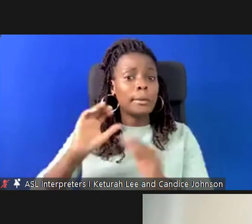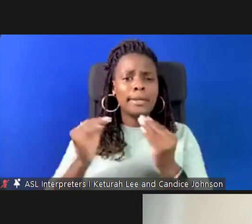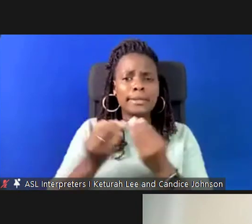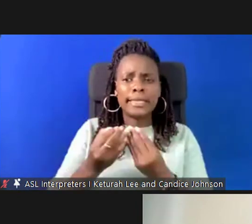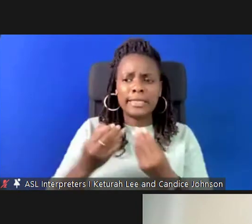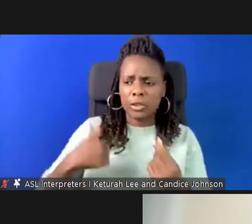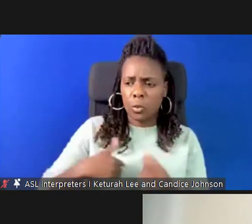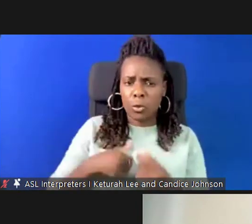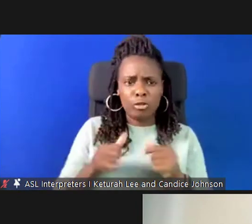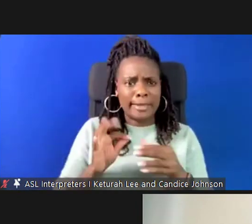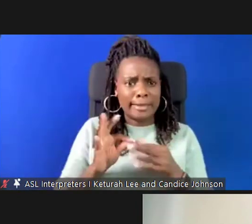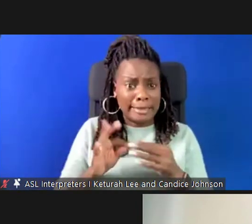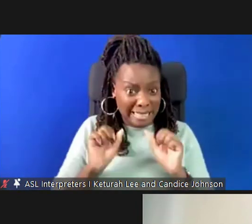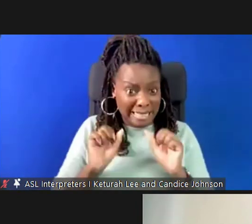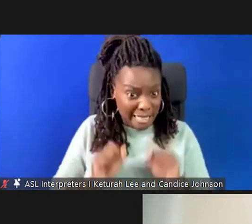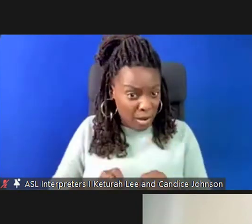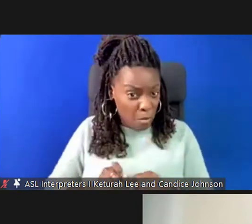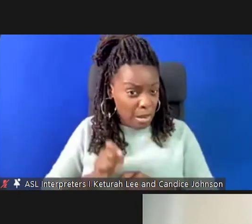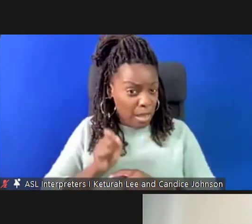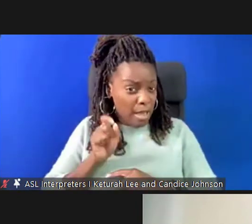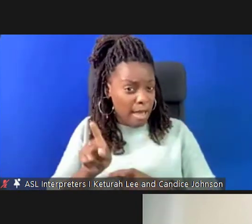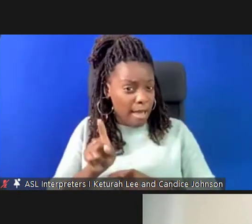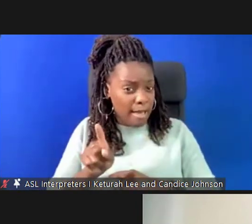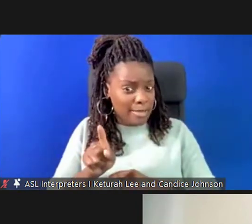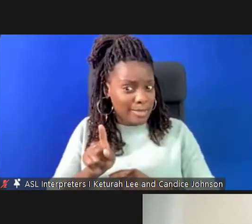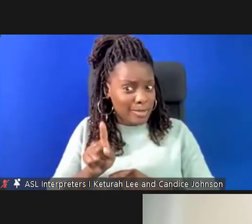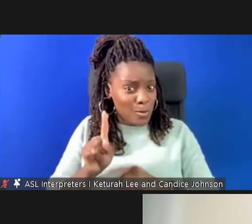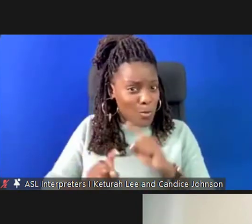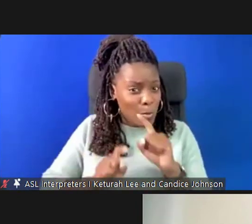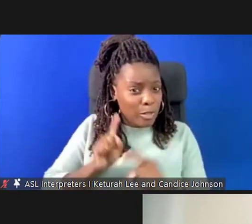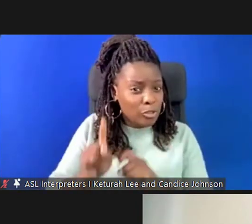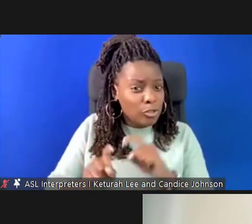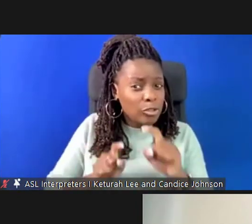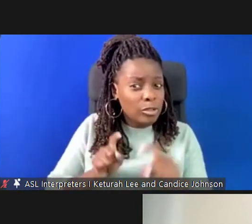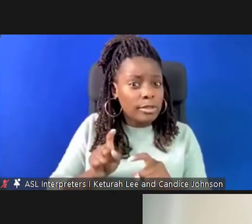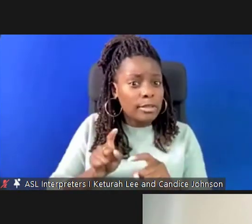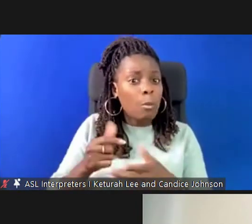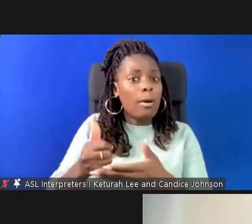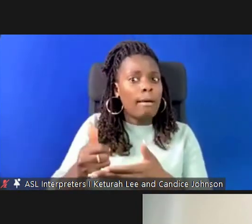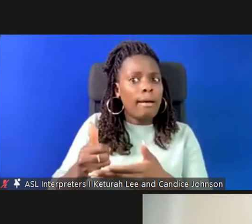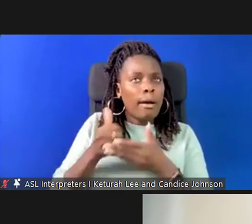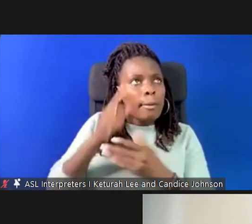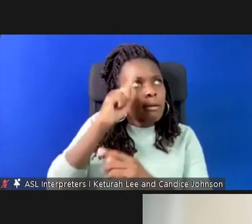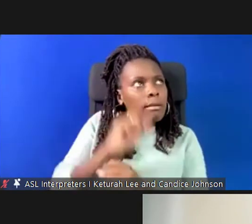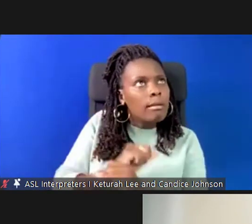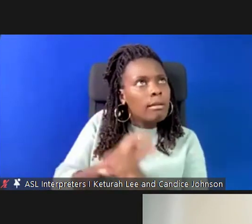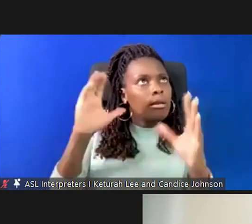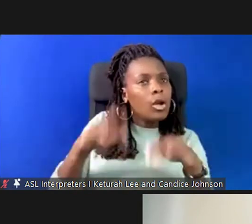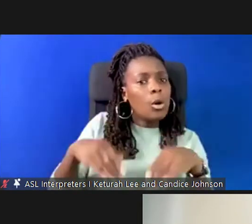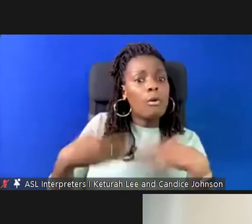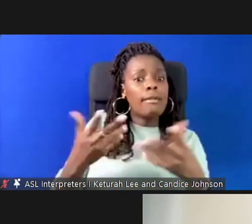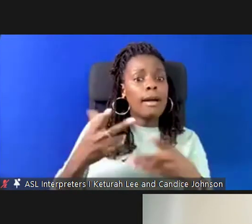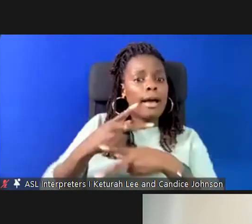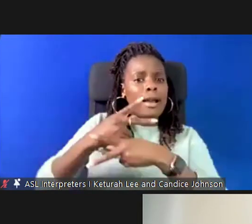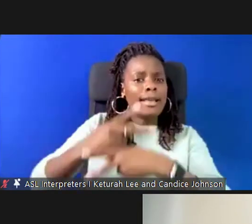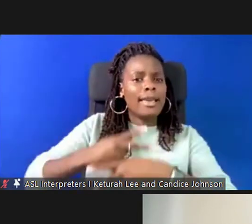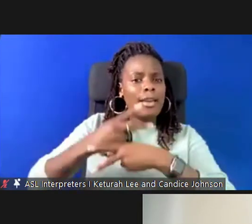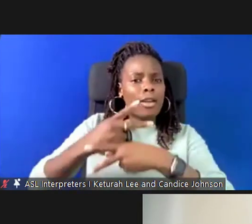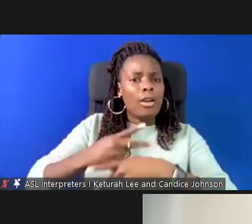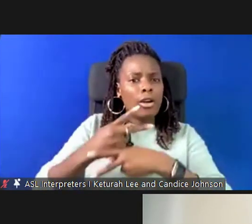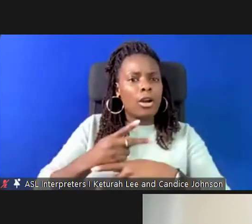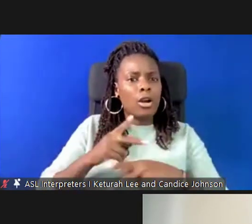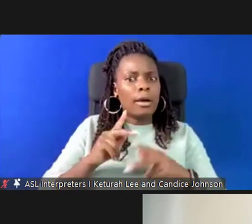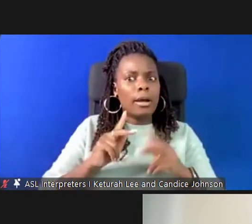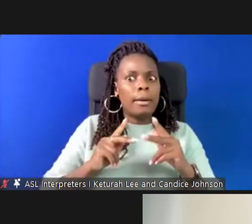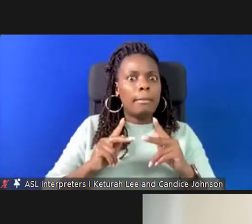ask these questions in a clinical way, or rather that's relevant to the care of this person? get a lot of pushback and they're like, oh, I can't ask